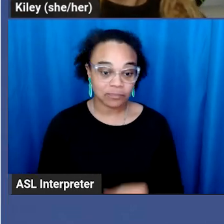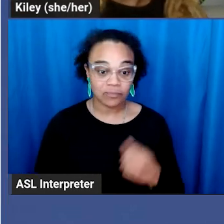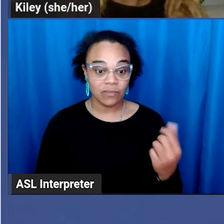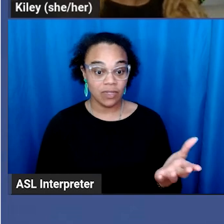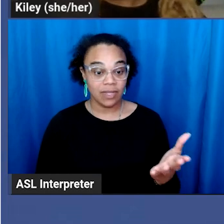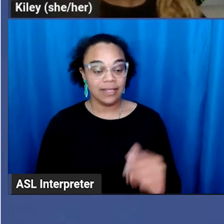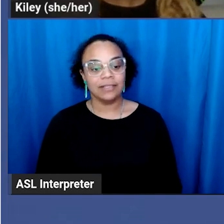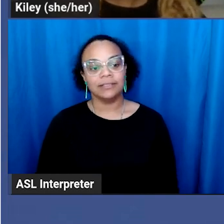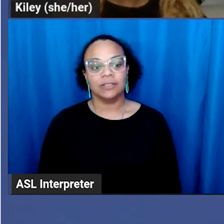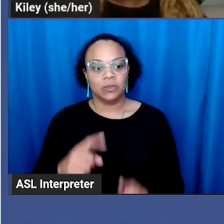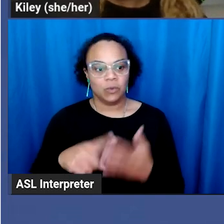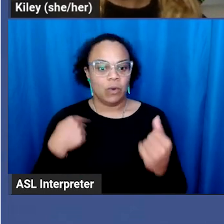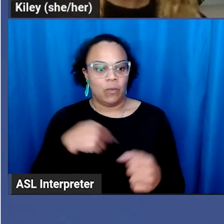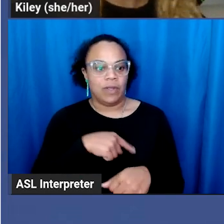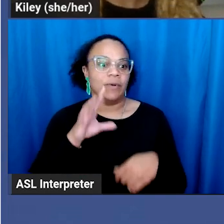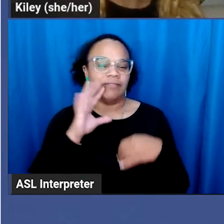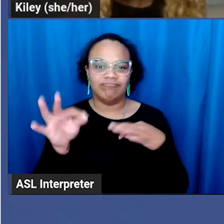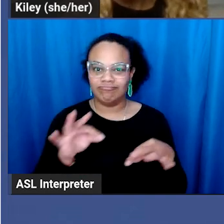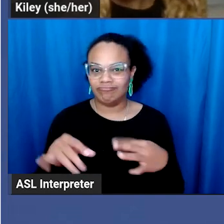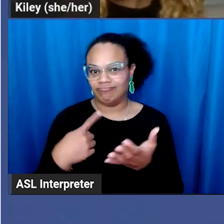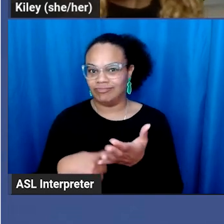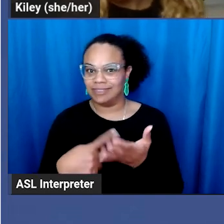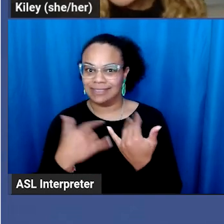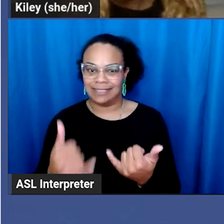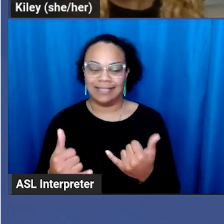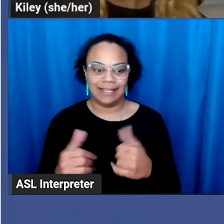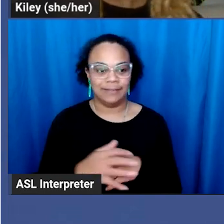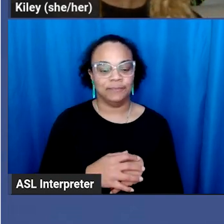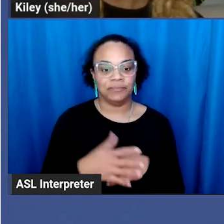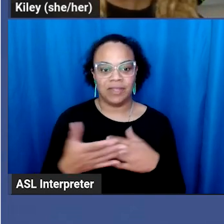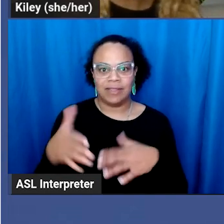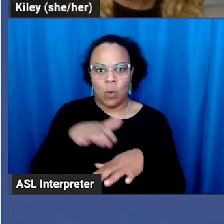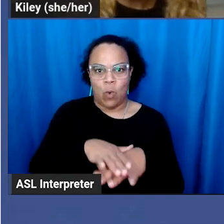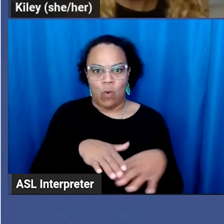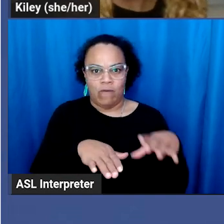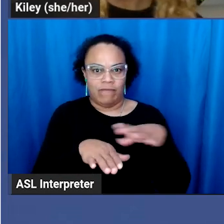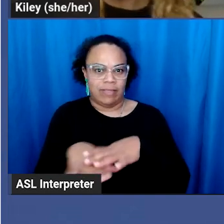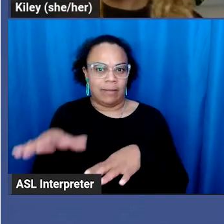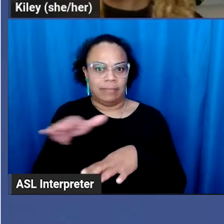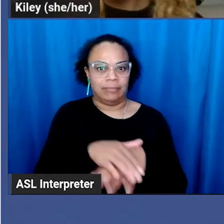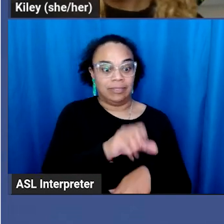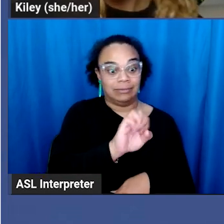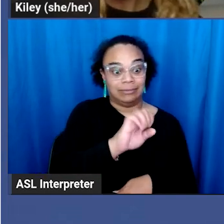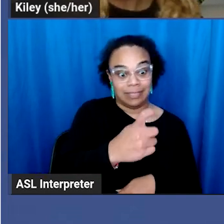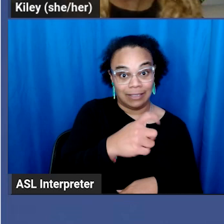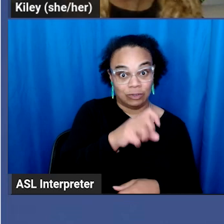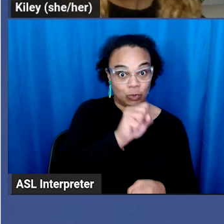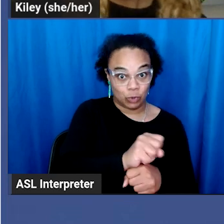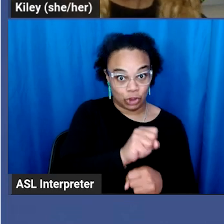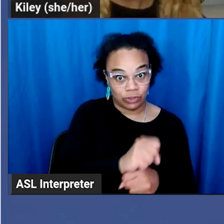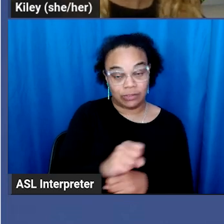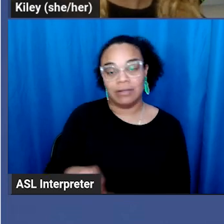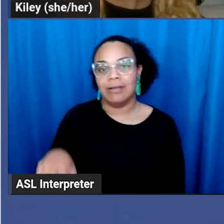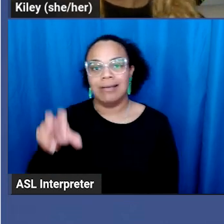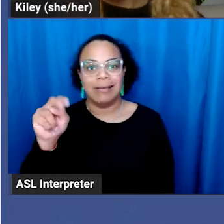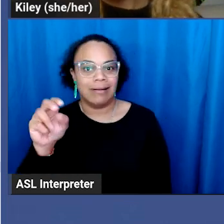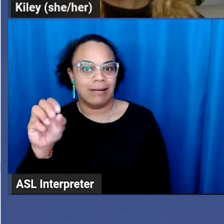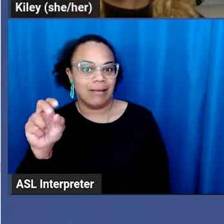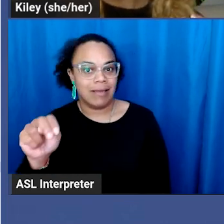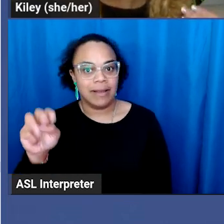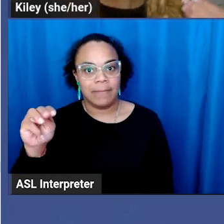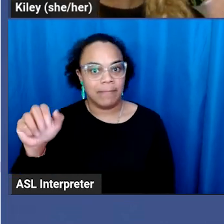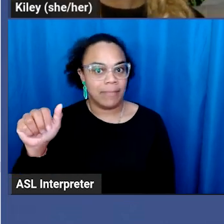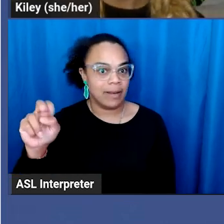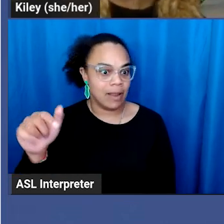here's what we're going to be talking about today, the juicy overlap between sex work and non-monogamy. And we're going to